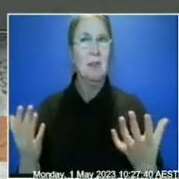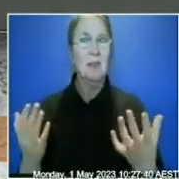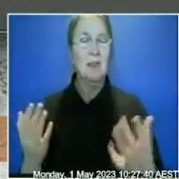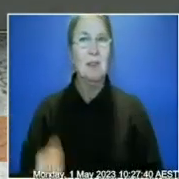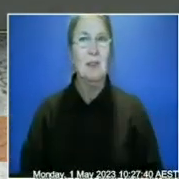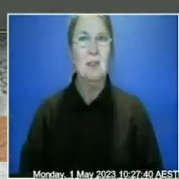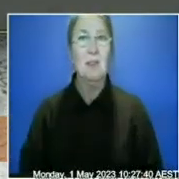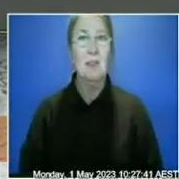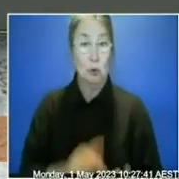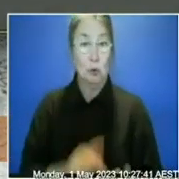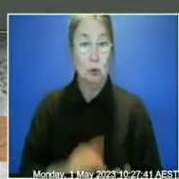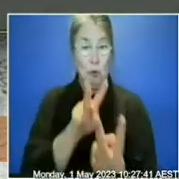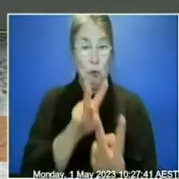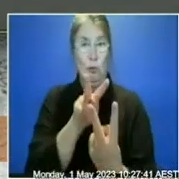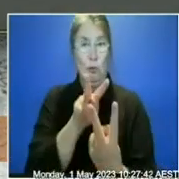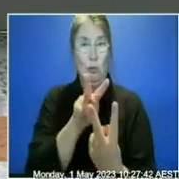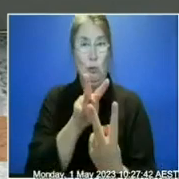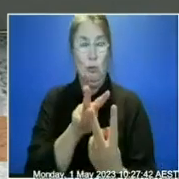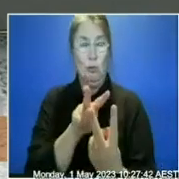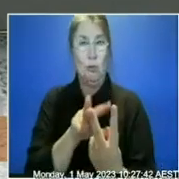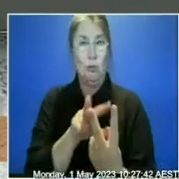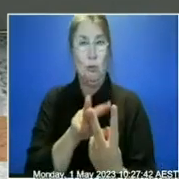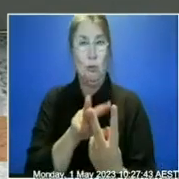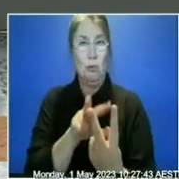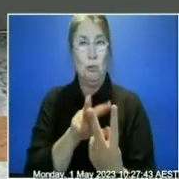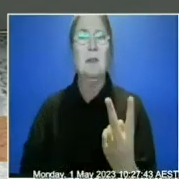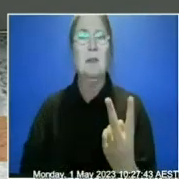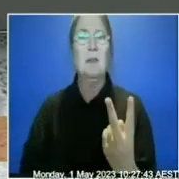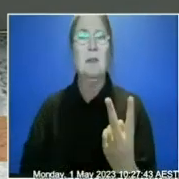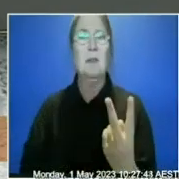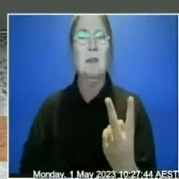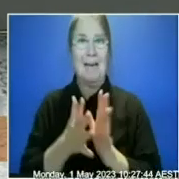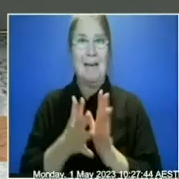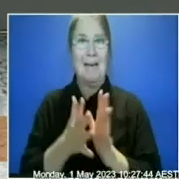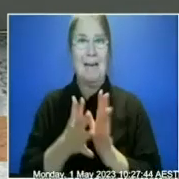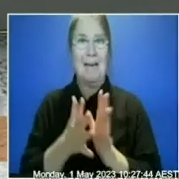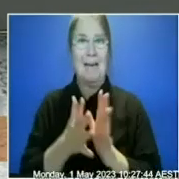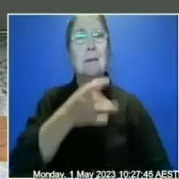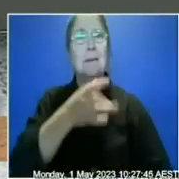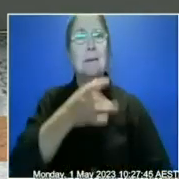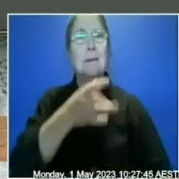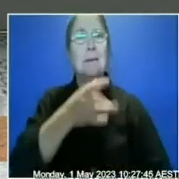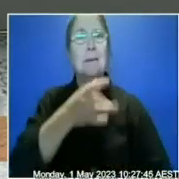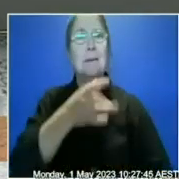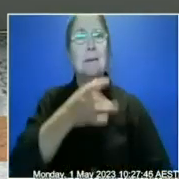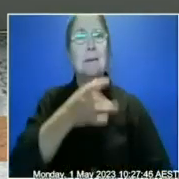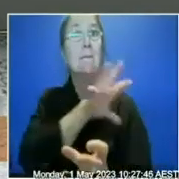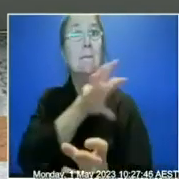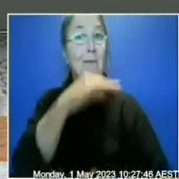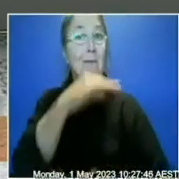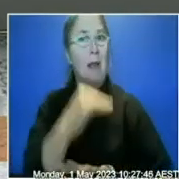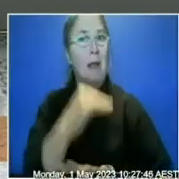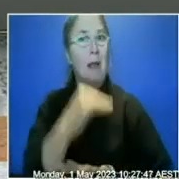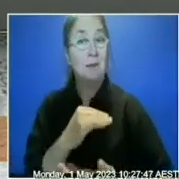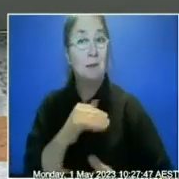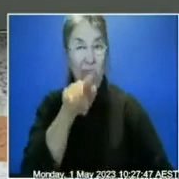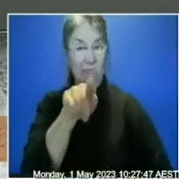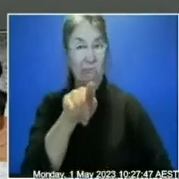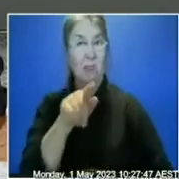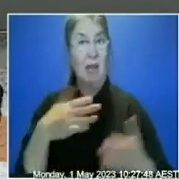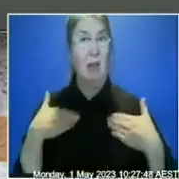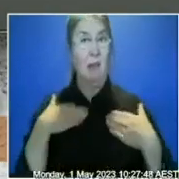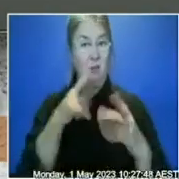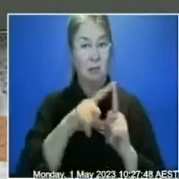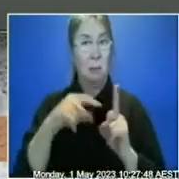department accepts that. Yes. Are two of those contributing factors to child